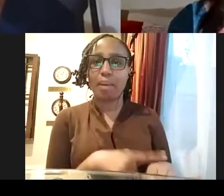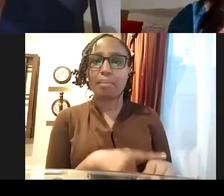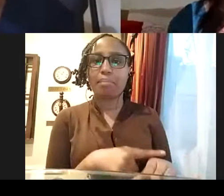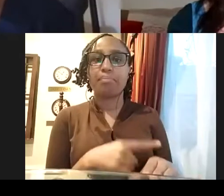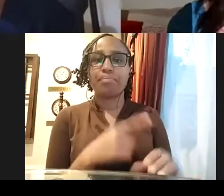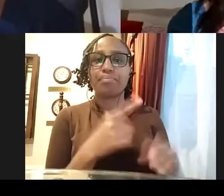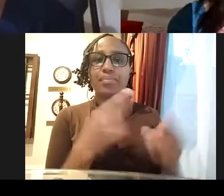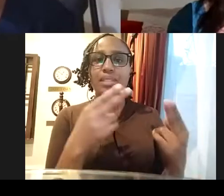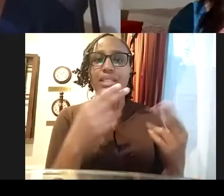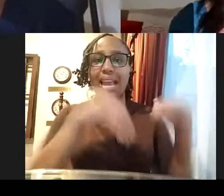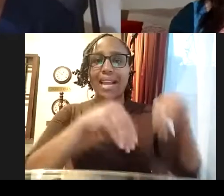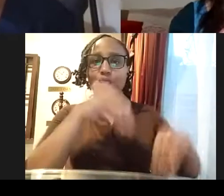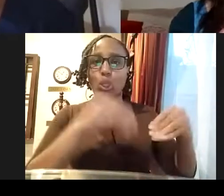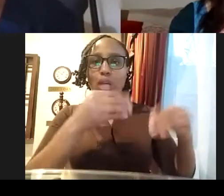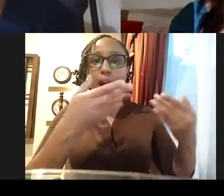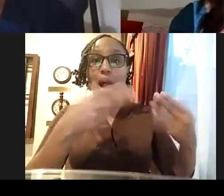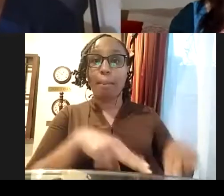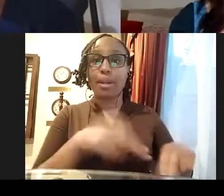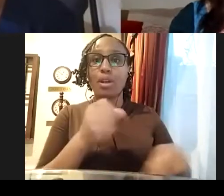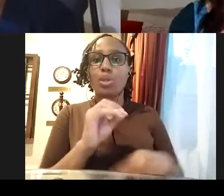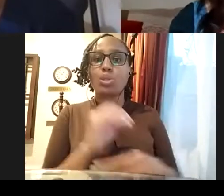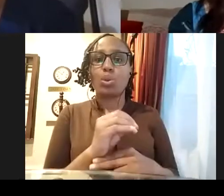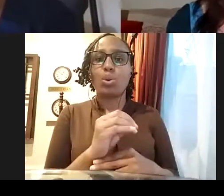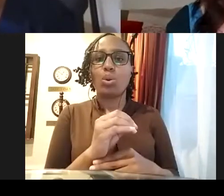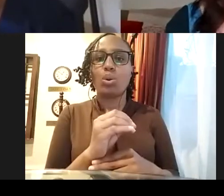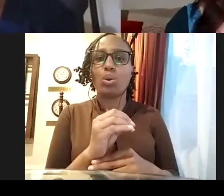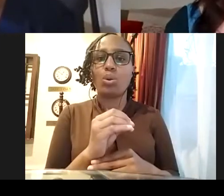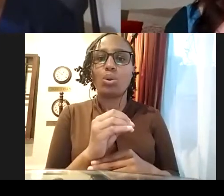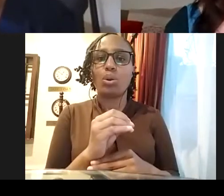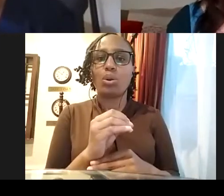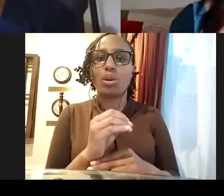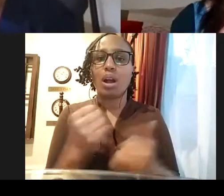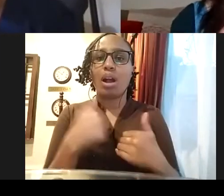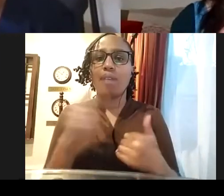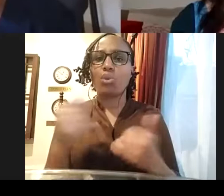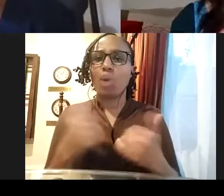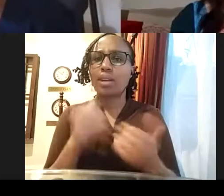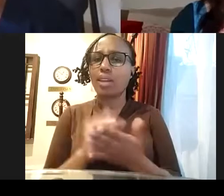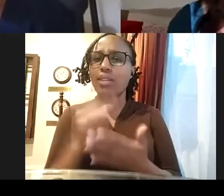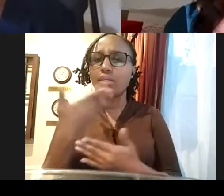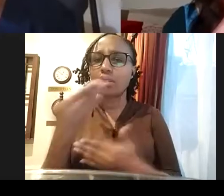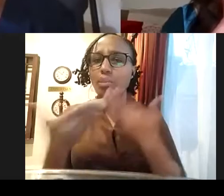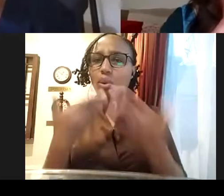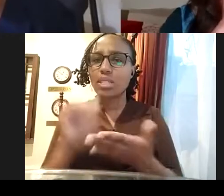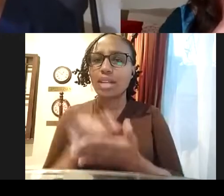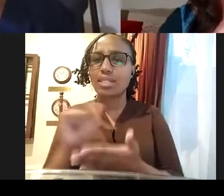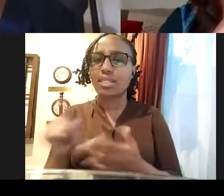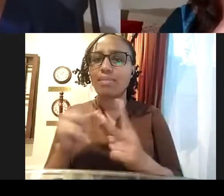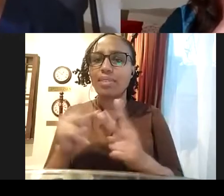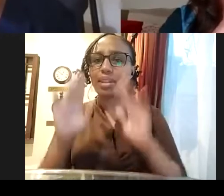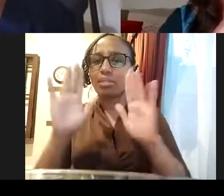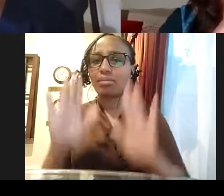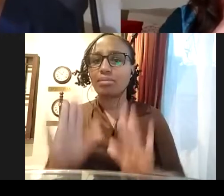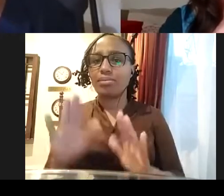Yeah. I just think it's, you know, have you had that response that this has been a really important access point for young